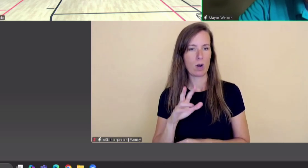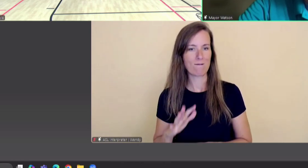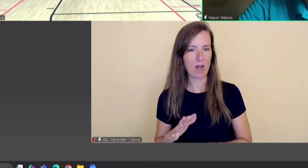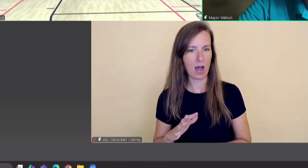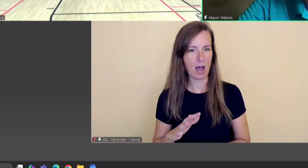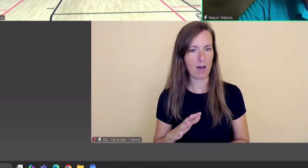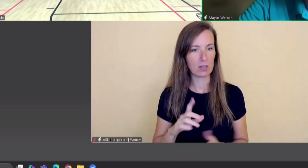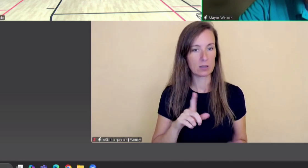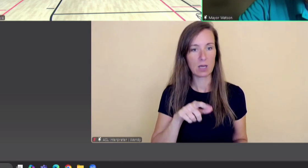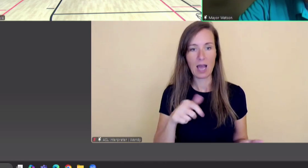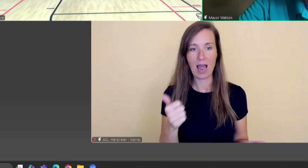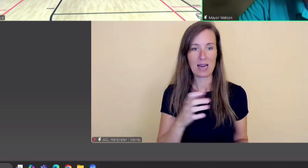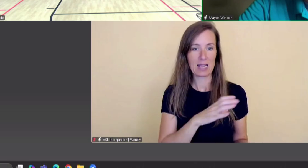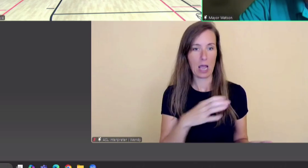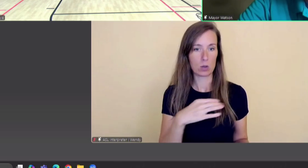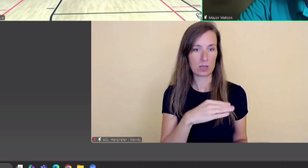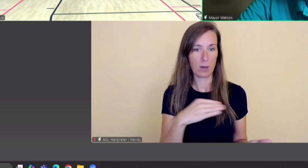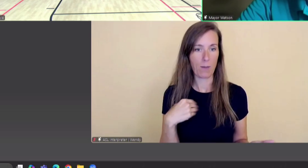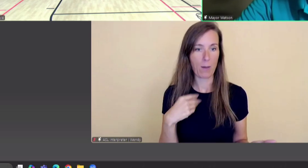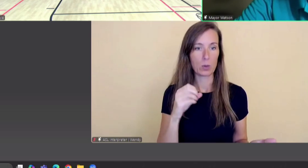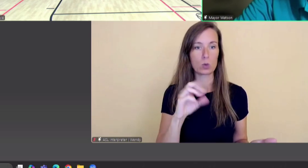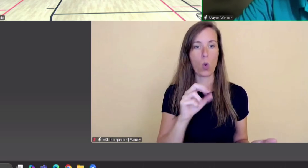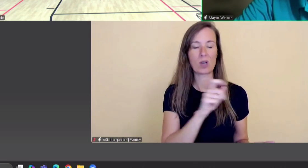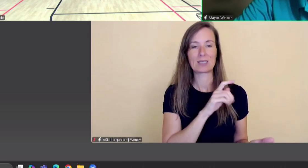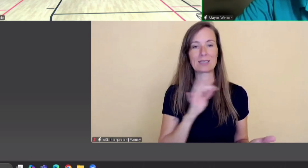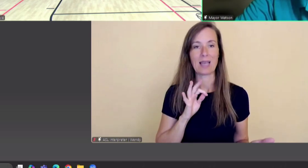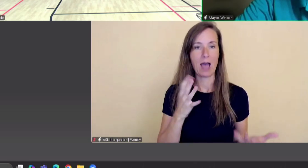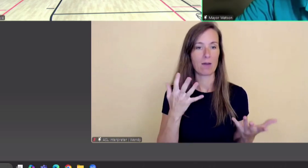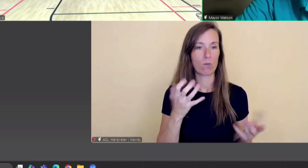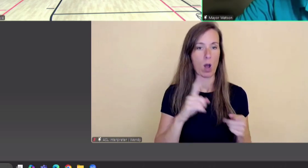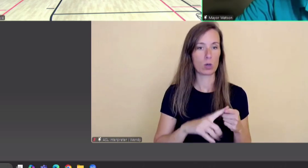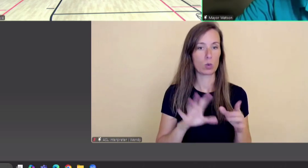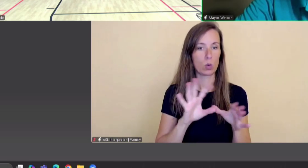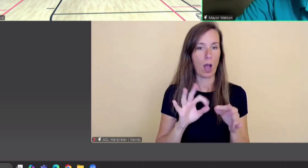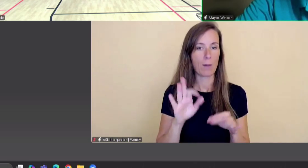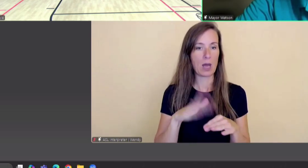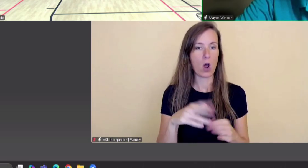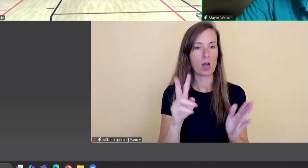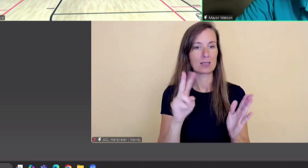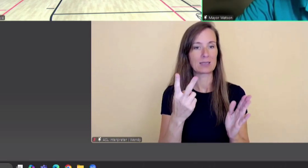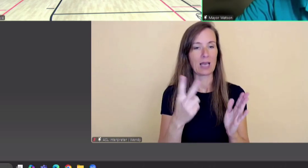comment on the second reading of the ethics ordinance?